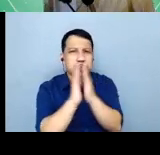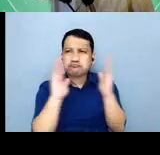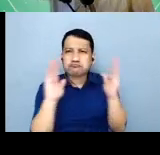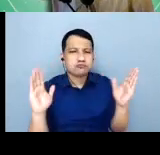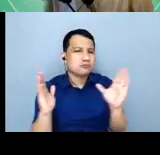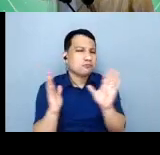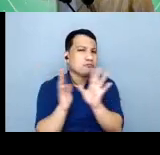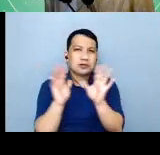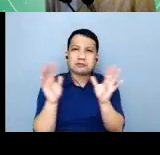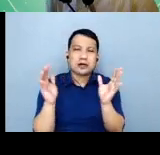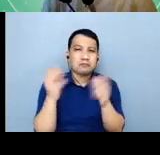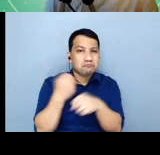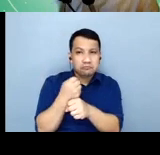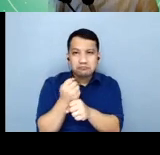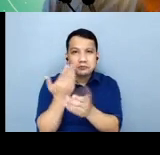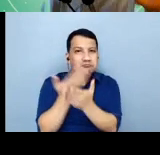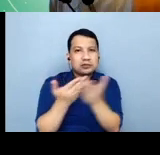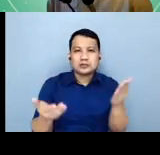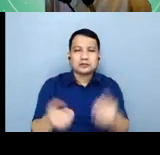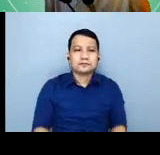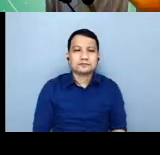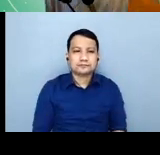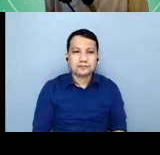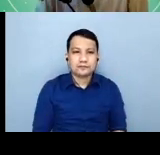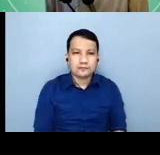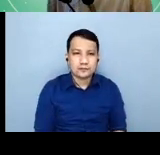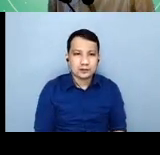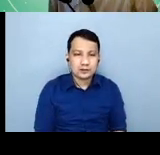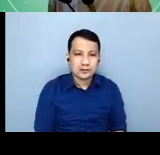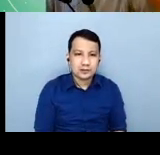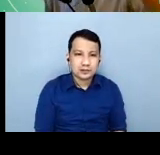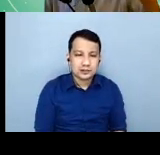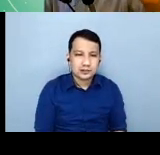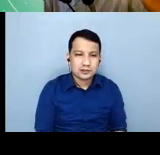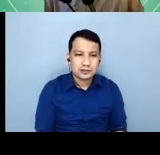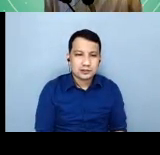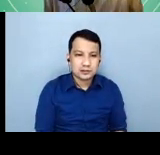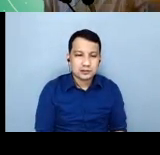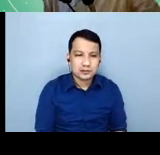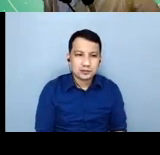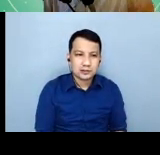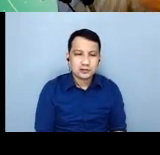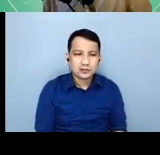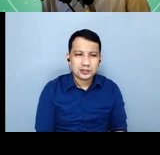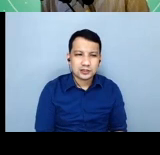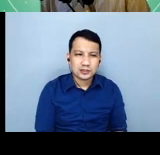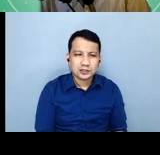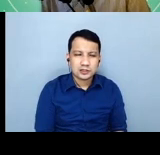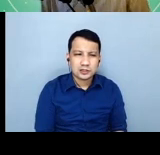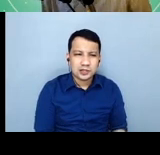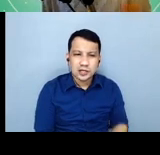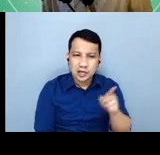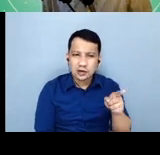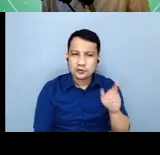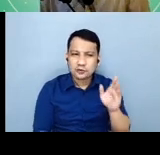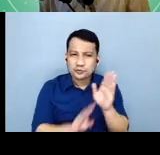manufacturing things. There is an airplane, please. But one of the things that technology has also developed is